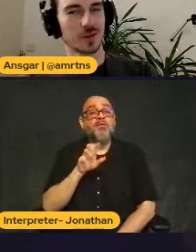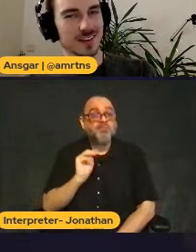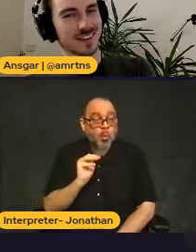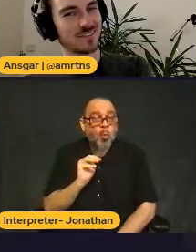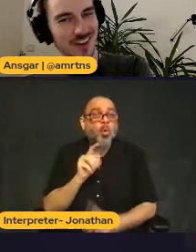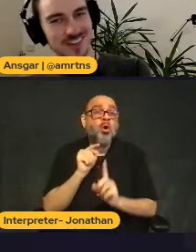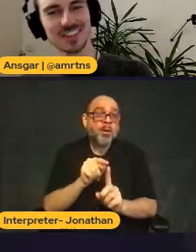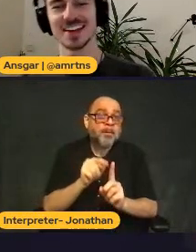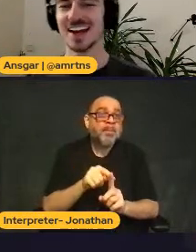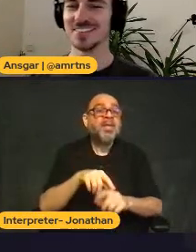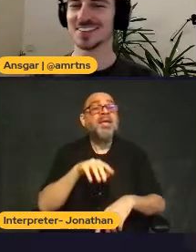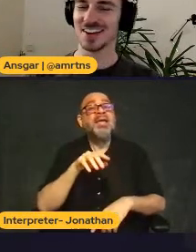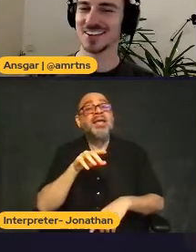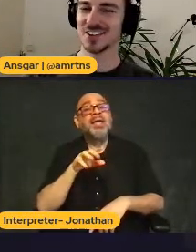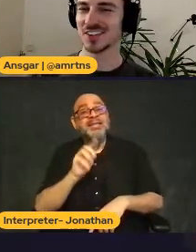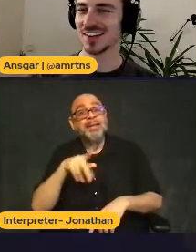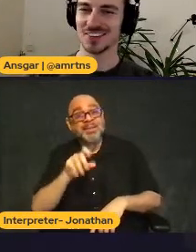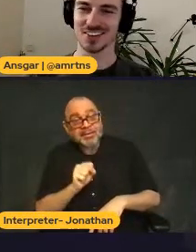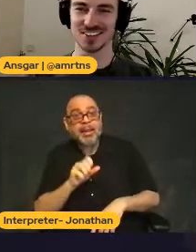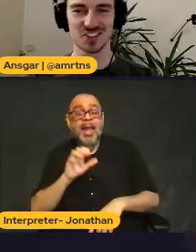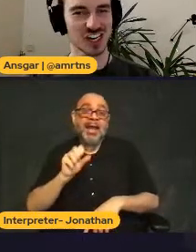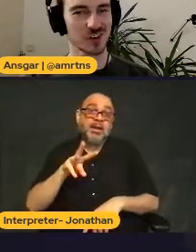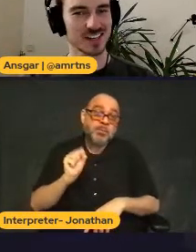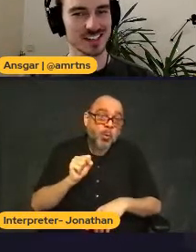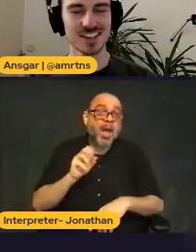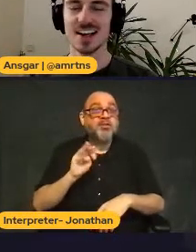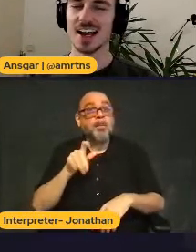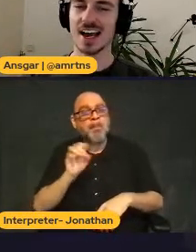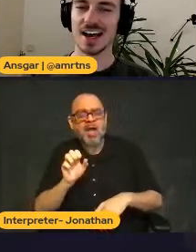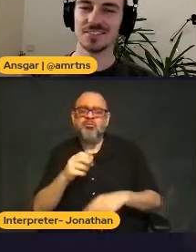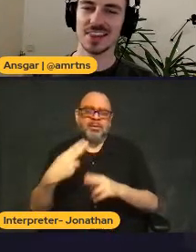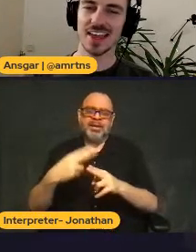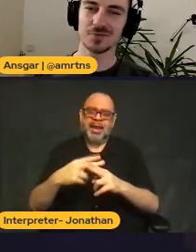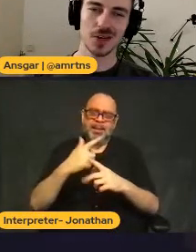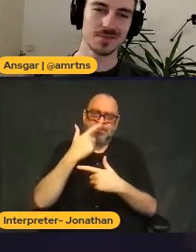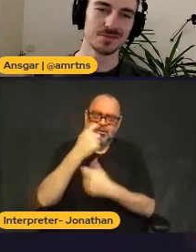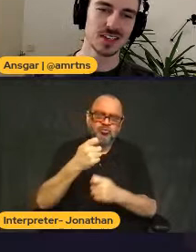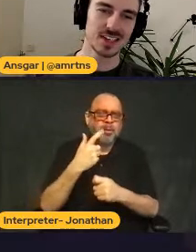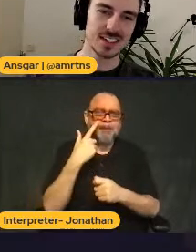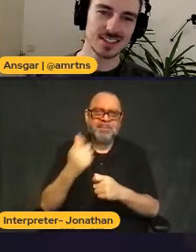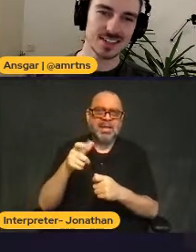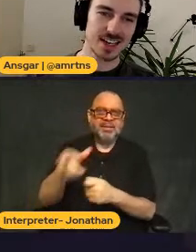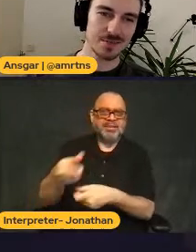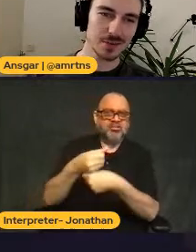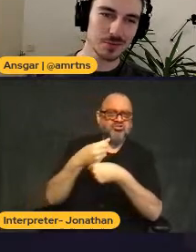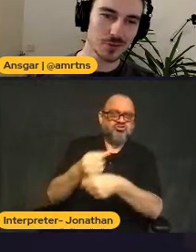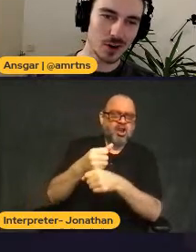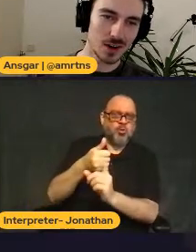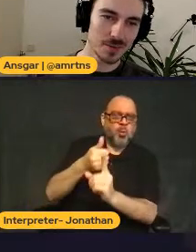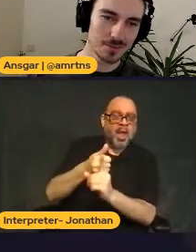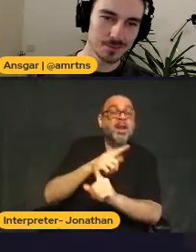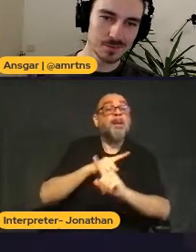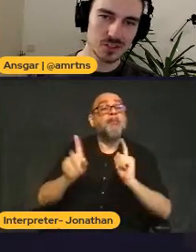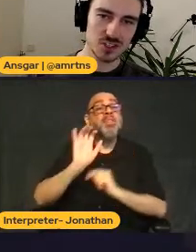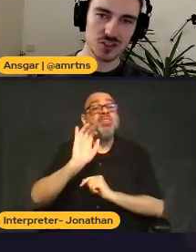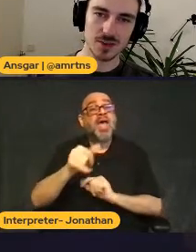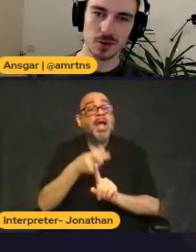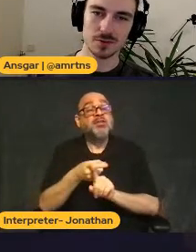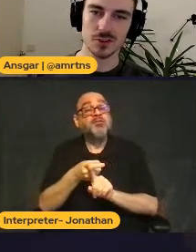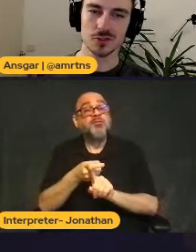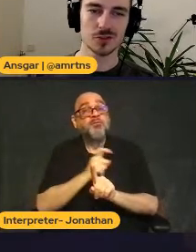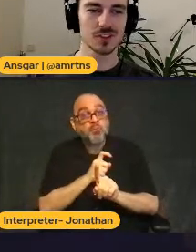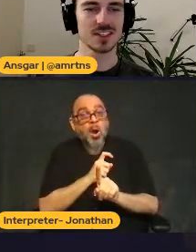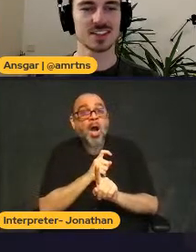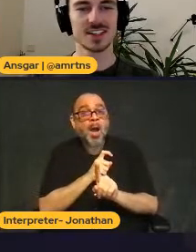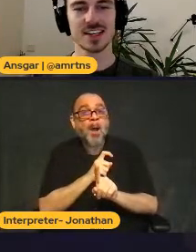VPC AWS module. The name is quite interesting because it's generated, but that one is coming from, just jump